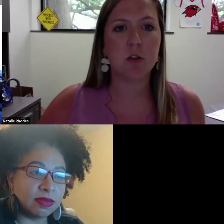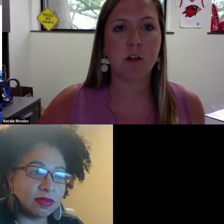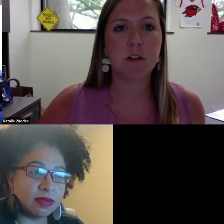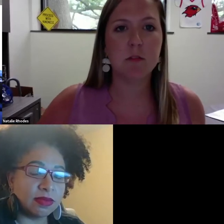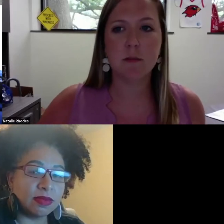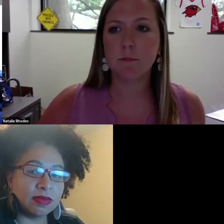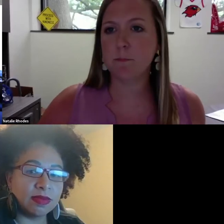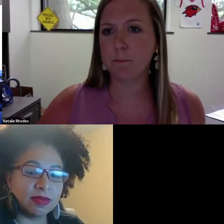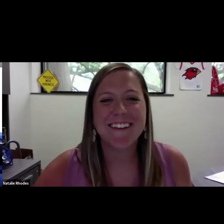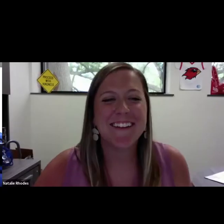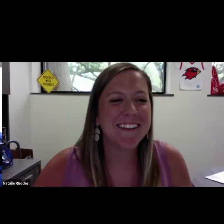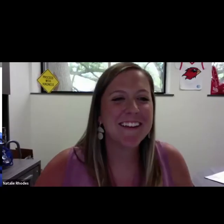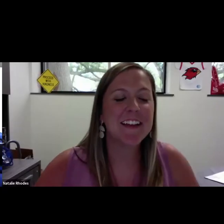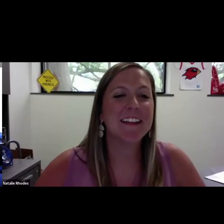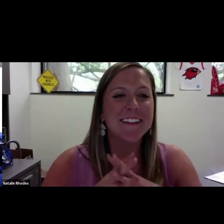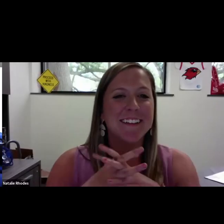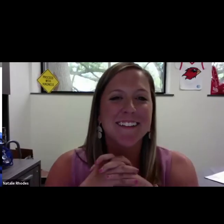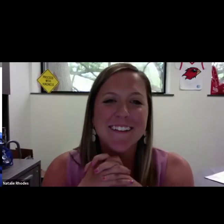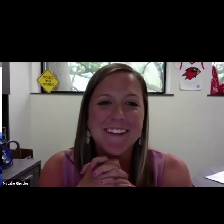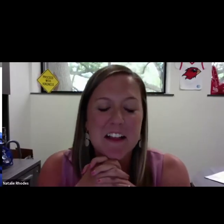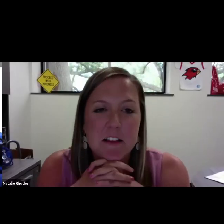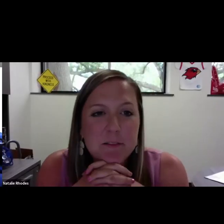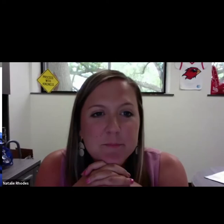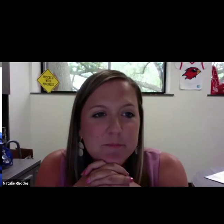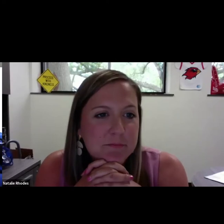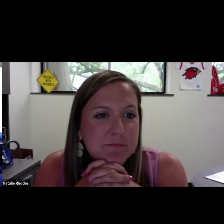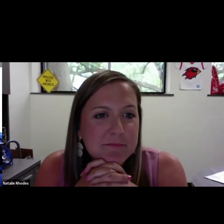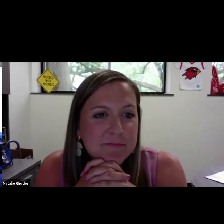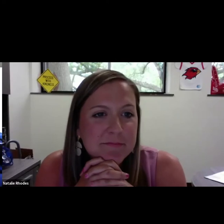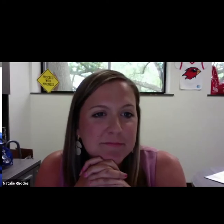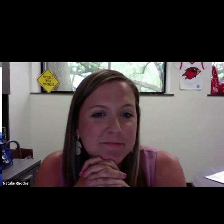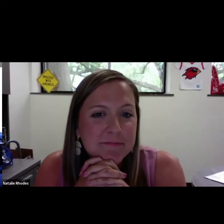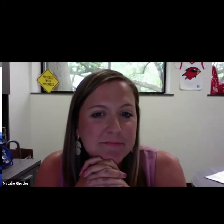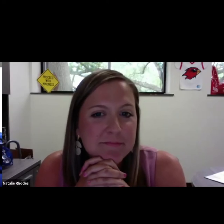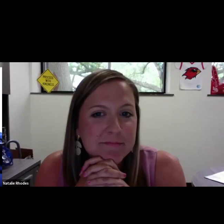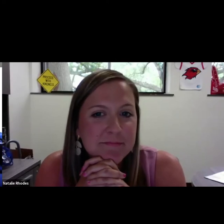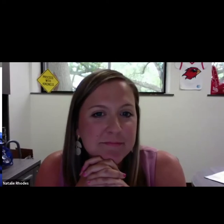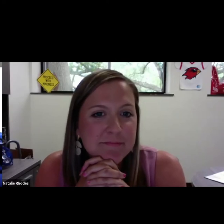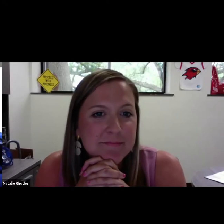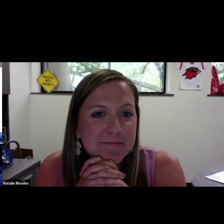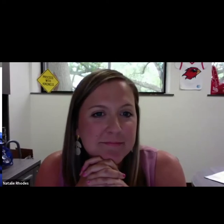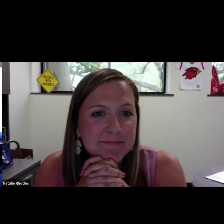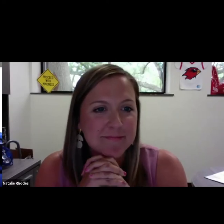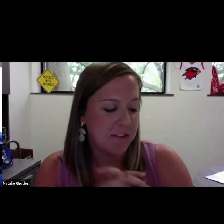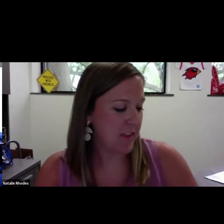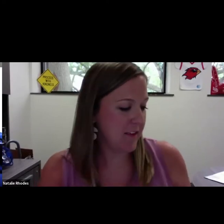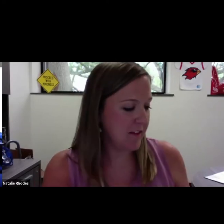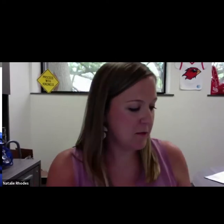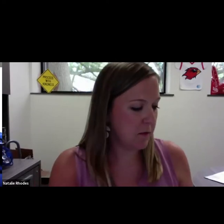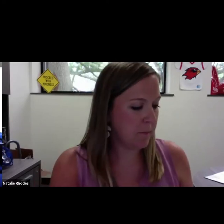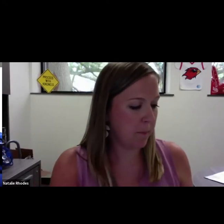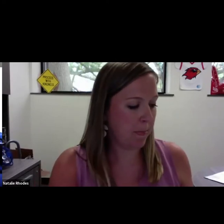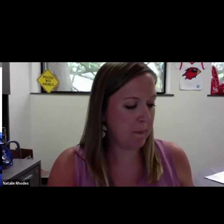you, Dr. Williams. Hello, everybody. Dr. Brian Williams. As Natalie said, I am the director for the Master of